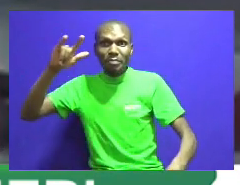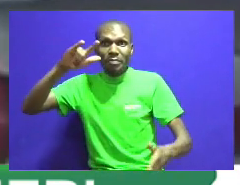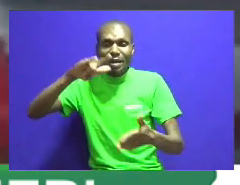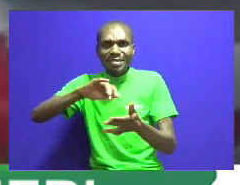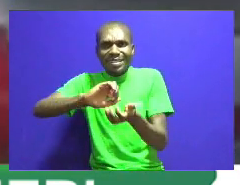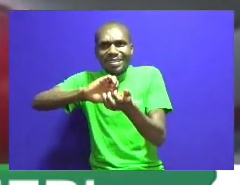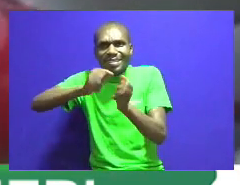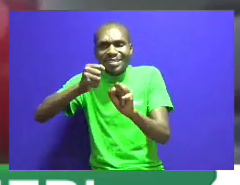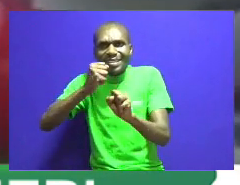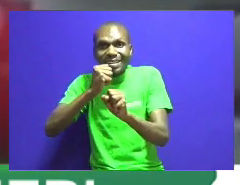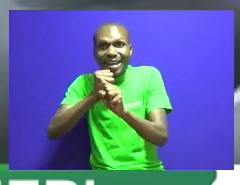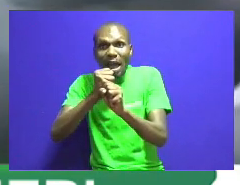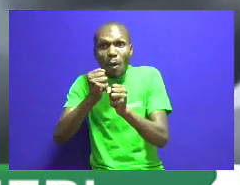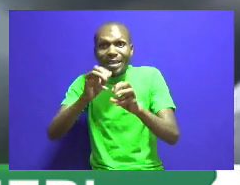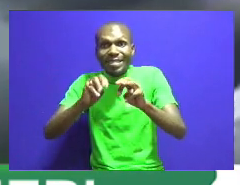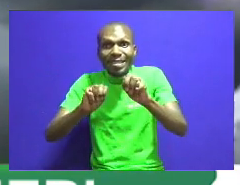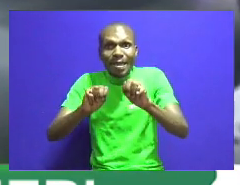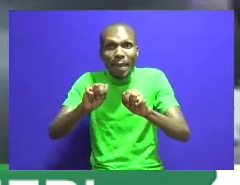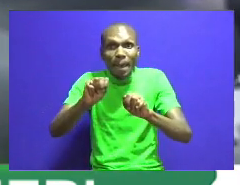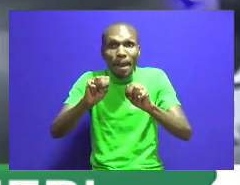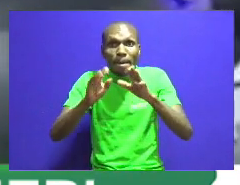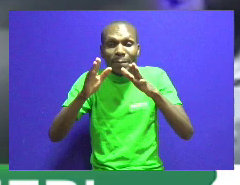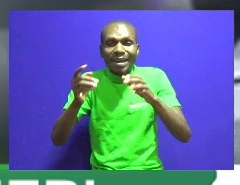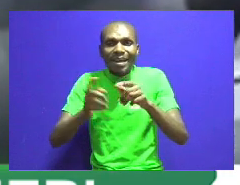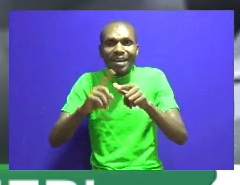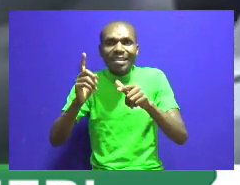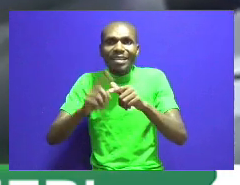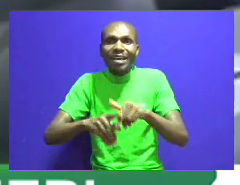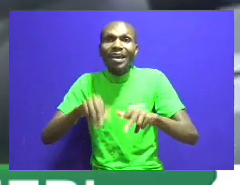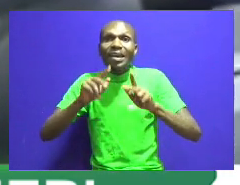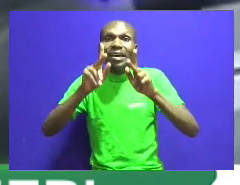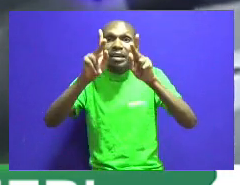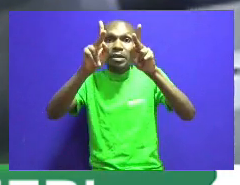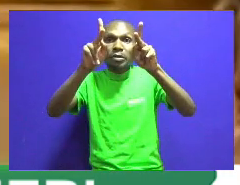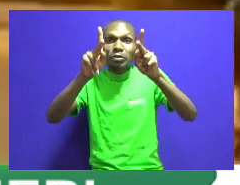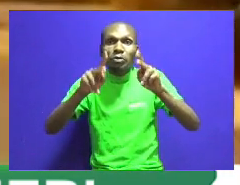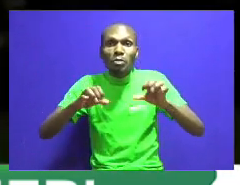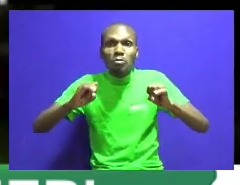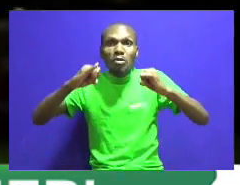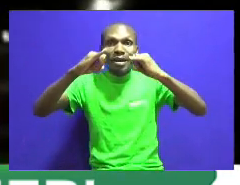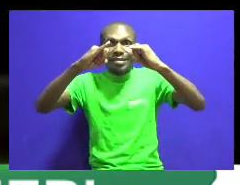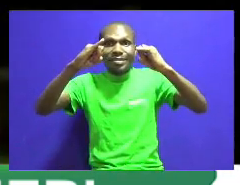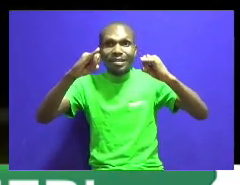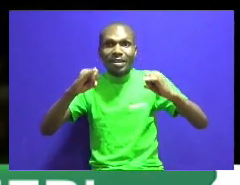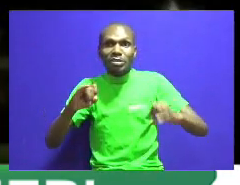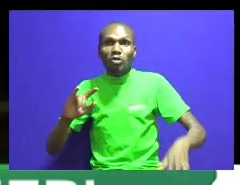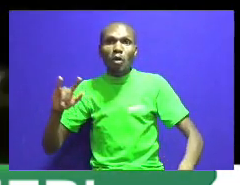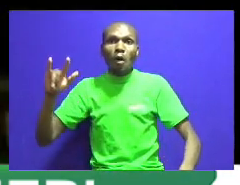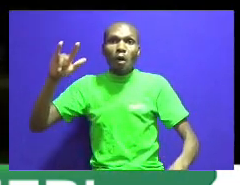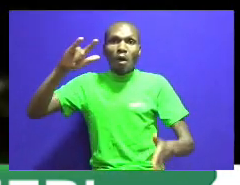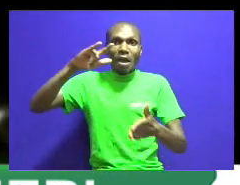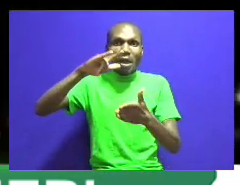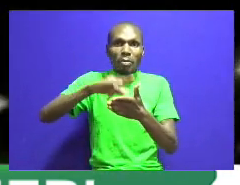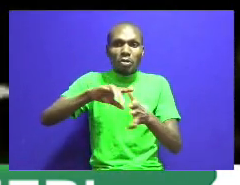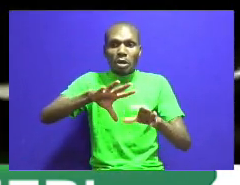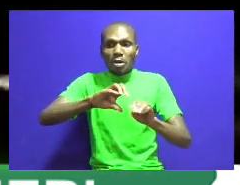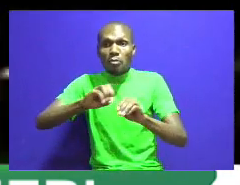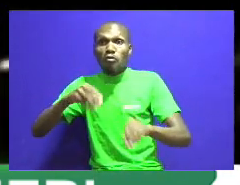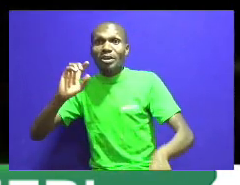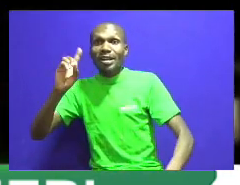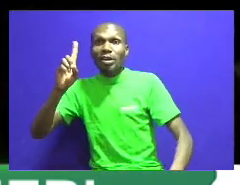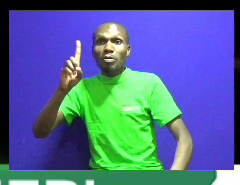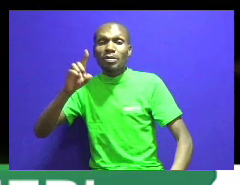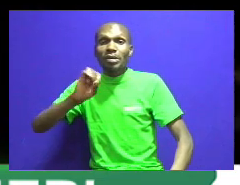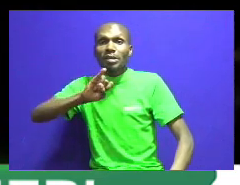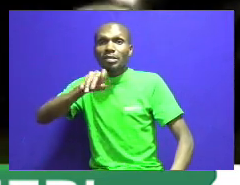igoni gamukunu umaneja, kurua asegeti kilikia chindege ya Kisumu International Airport, uyunga anyiwa na koleto wika asegeti kia Nairobi